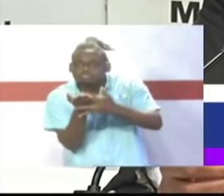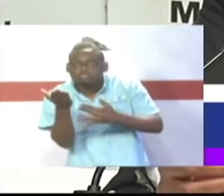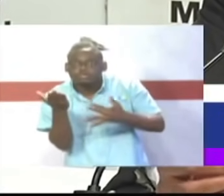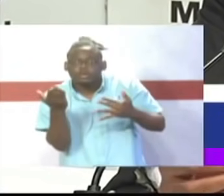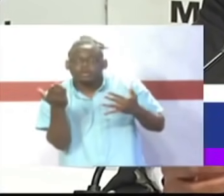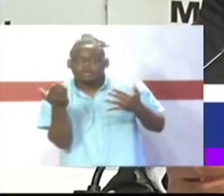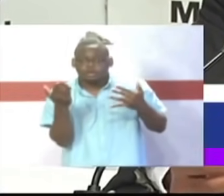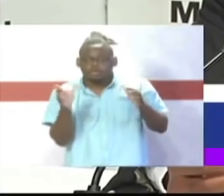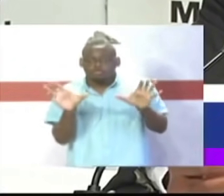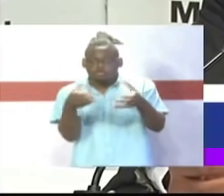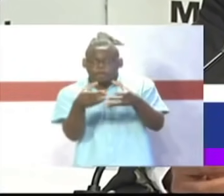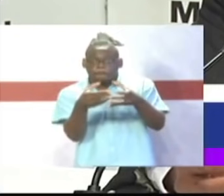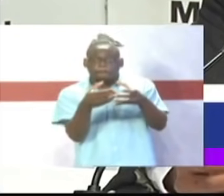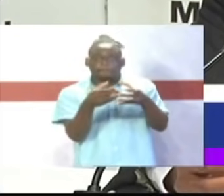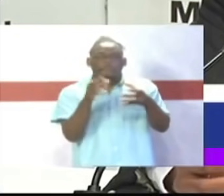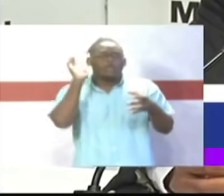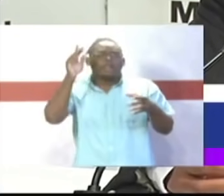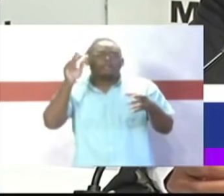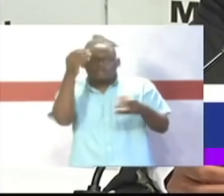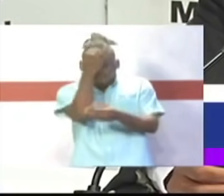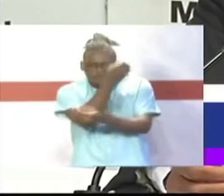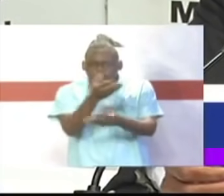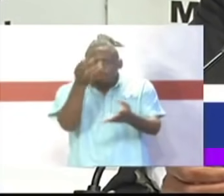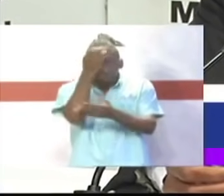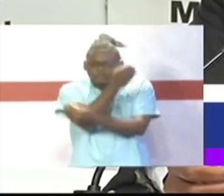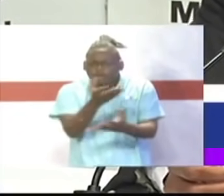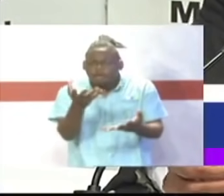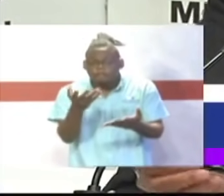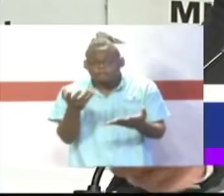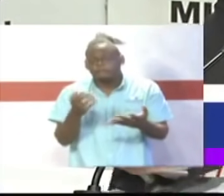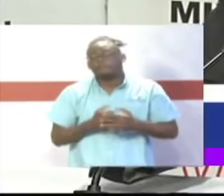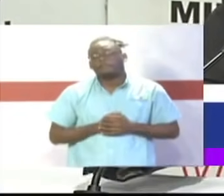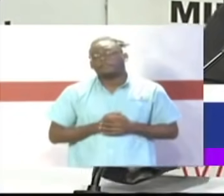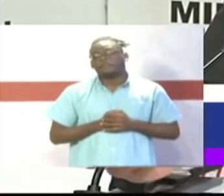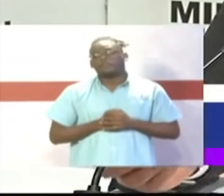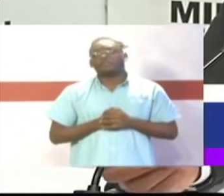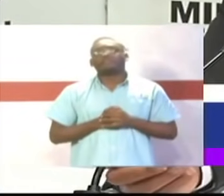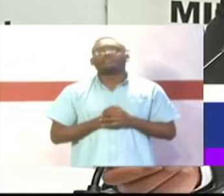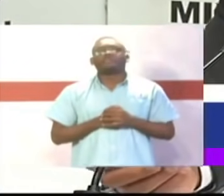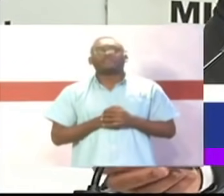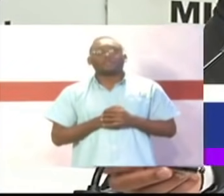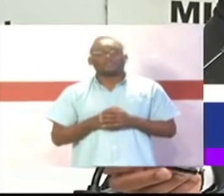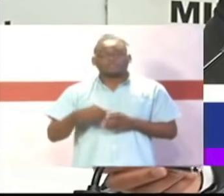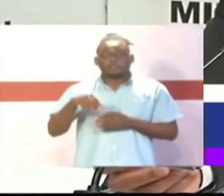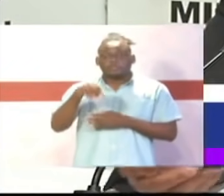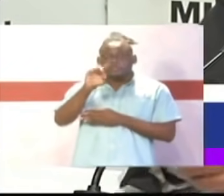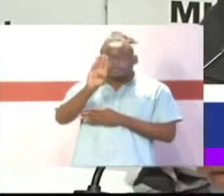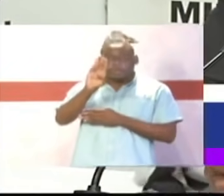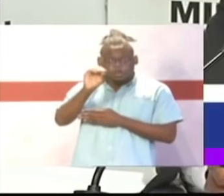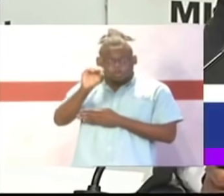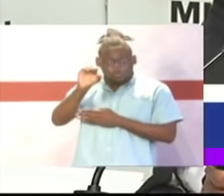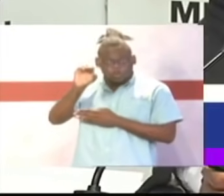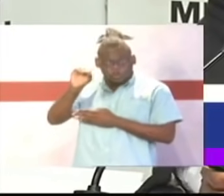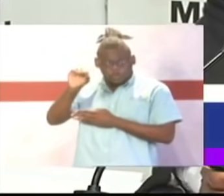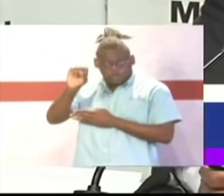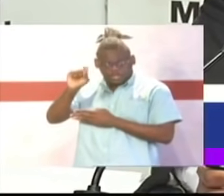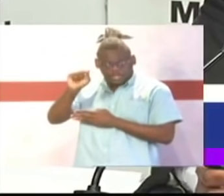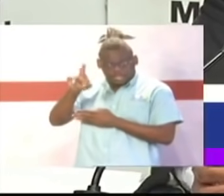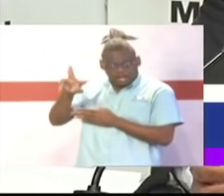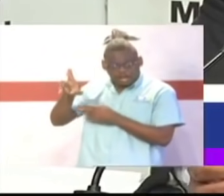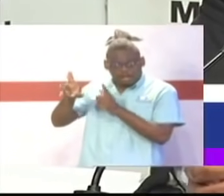relates to booster doses. So booster doses differ from the primary series, an additional primary